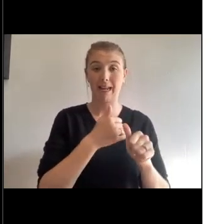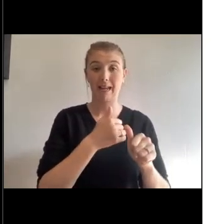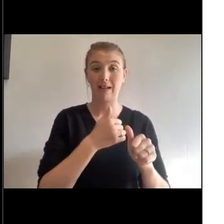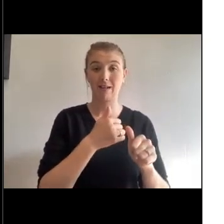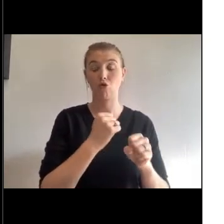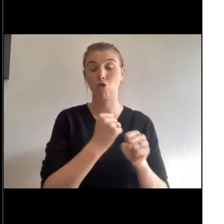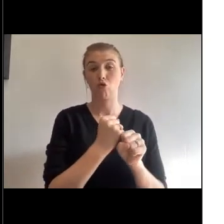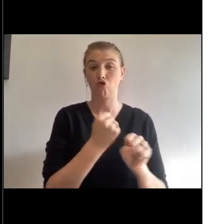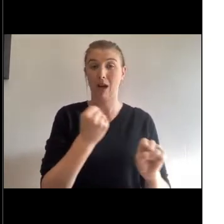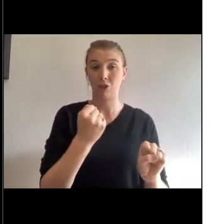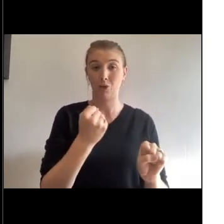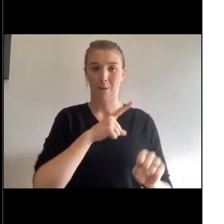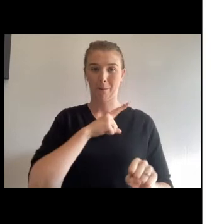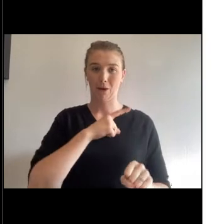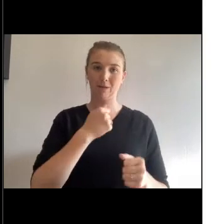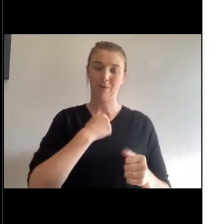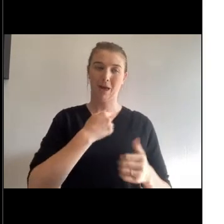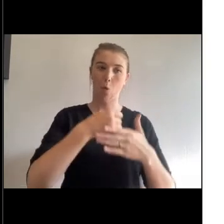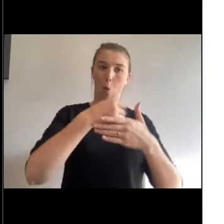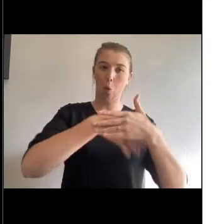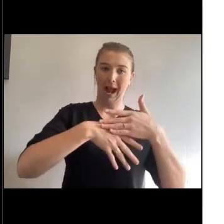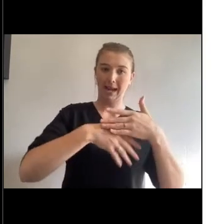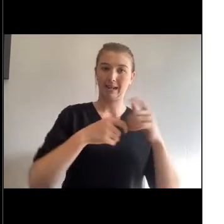chemistry was improving. My